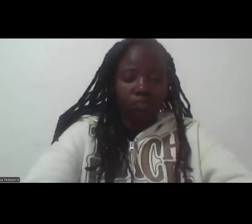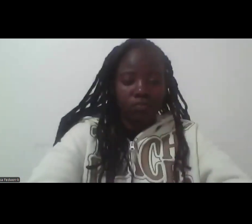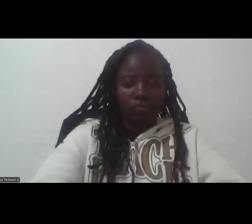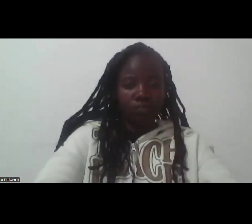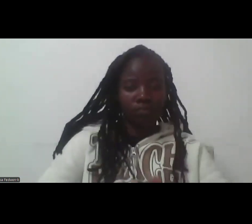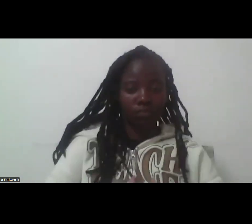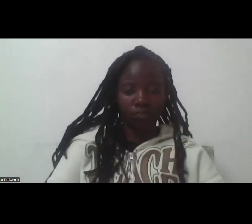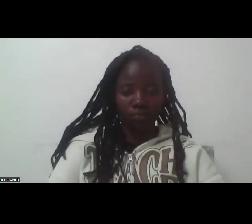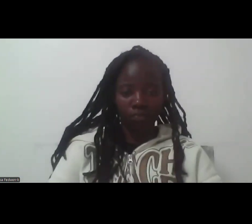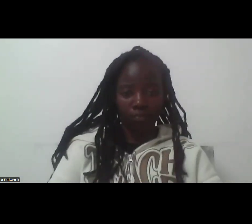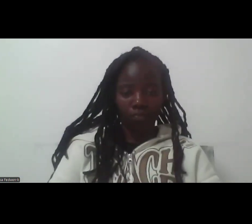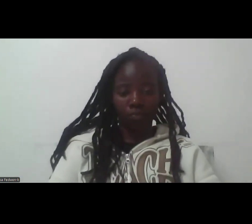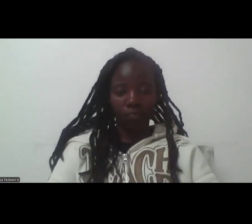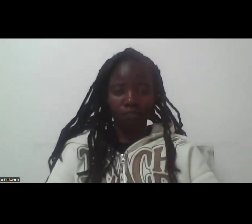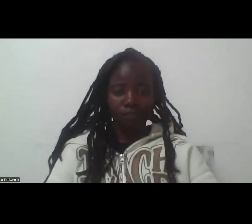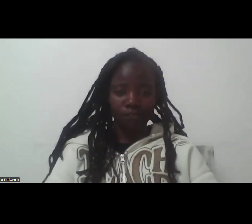Sorry, you are saying?